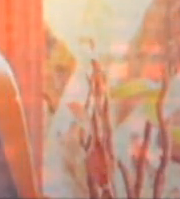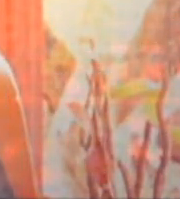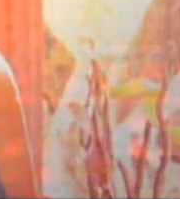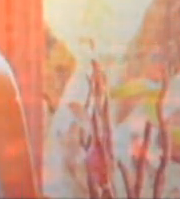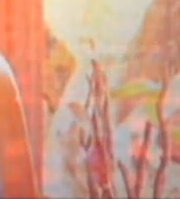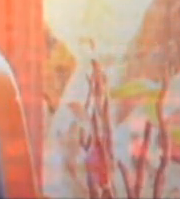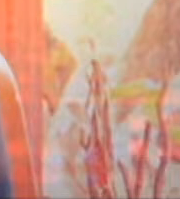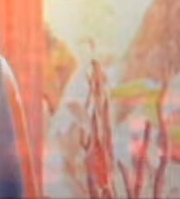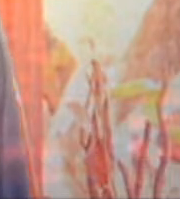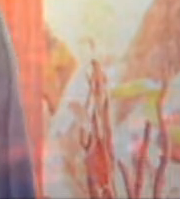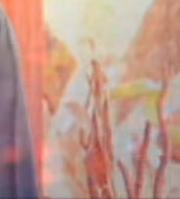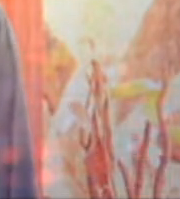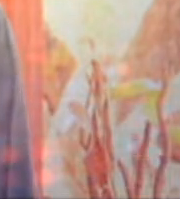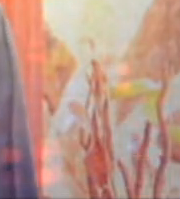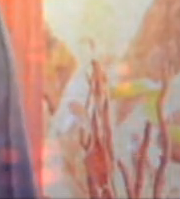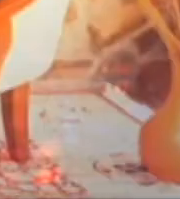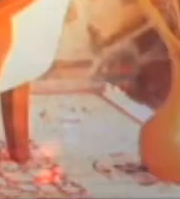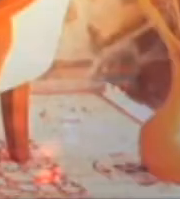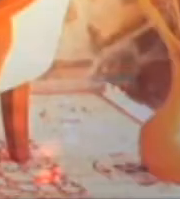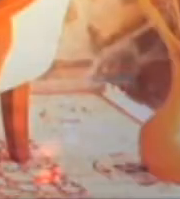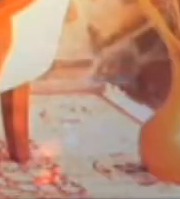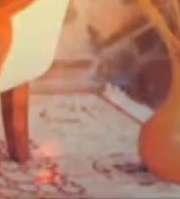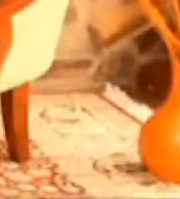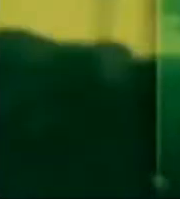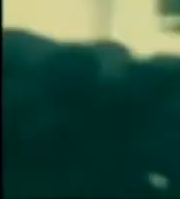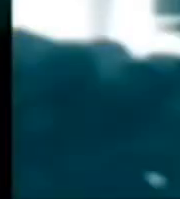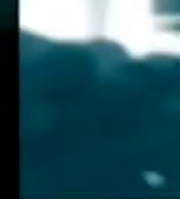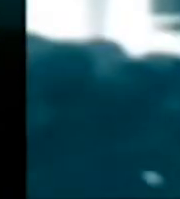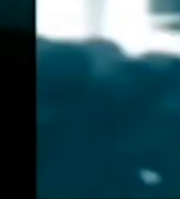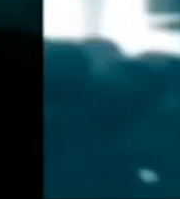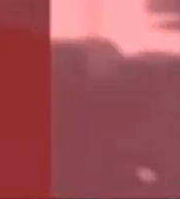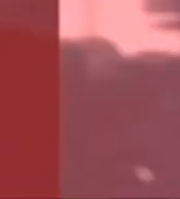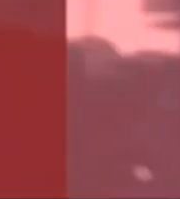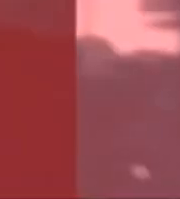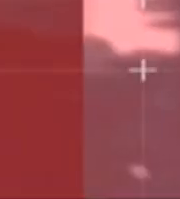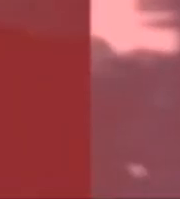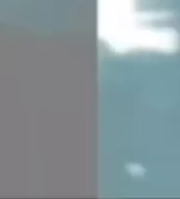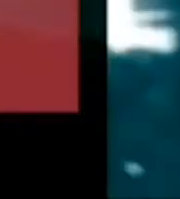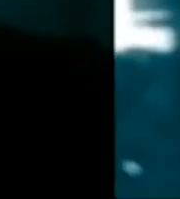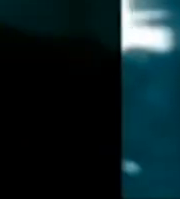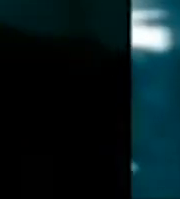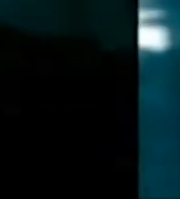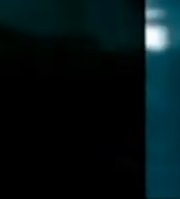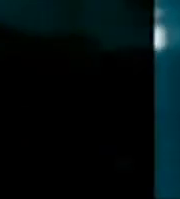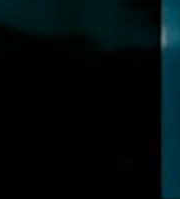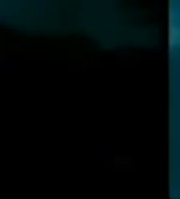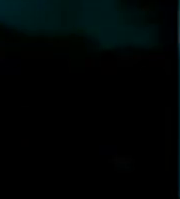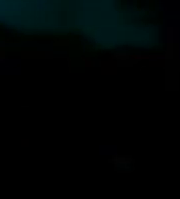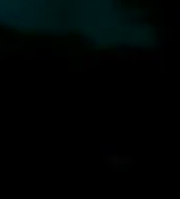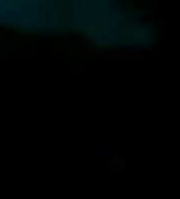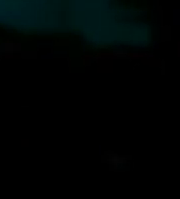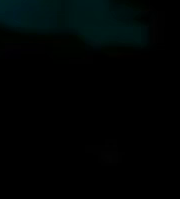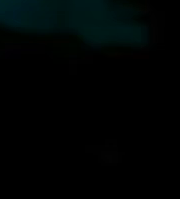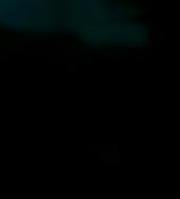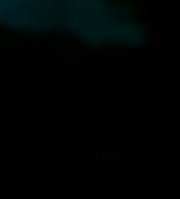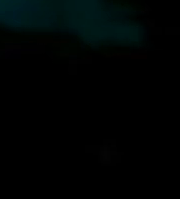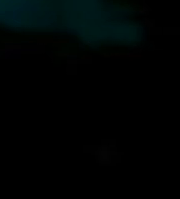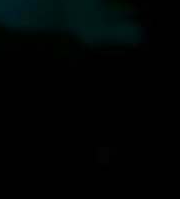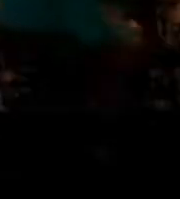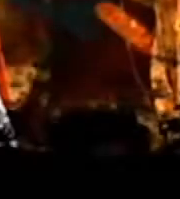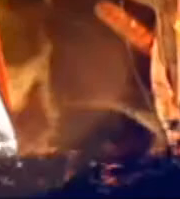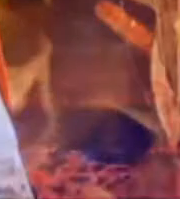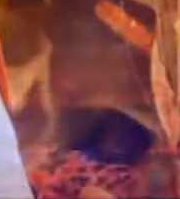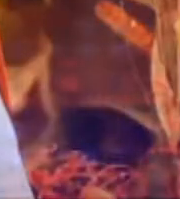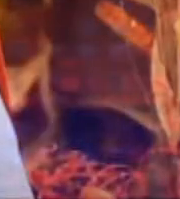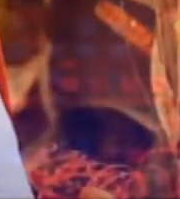we treat symptoms, it's not possible to treat the disease. Youth View and Insight to help the youth build a healthy